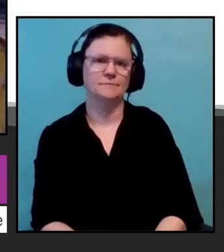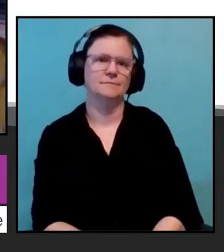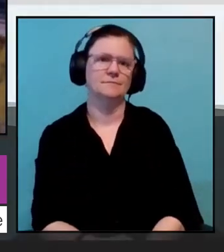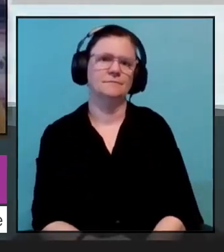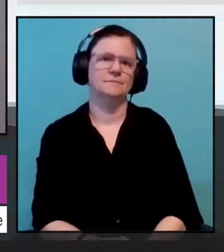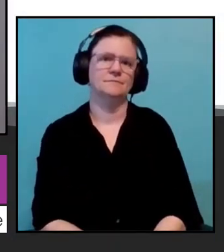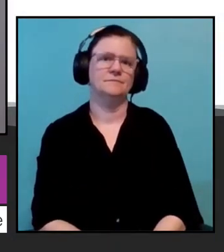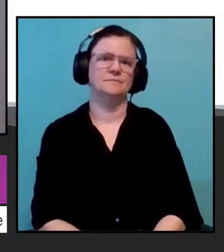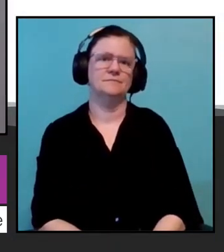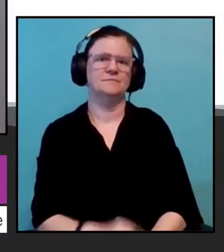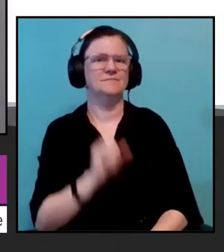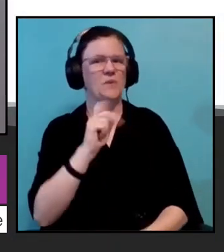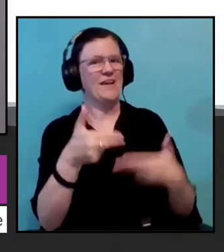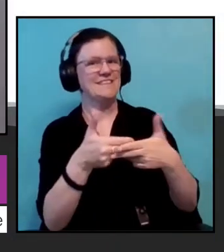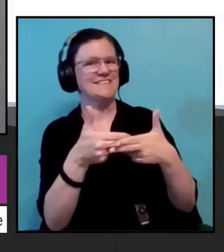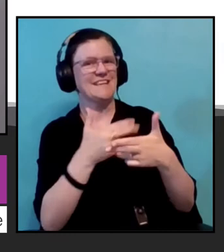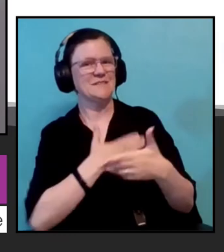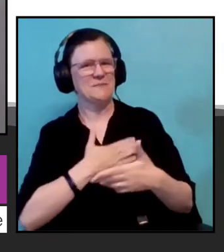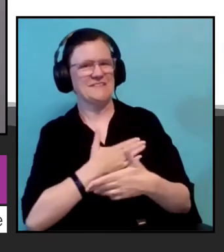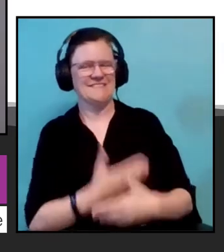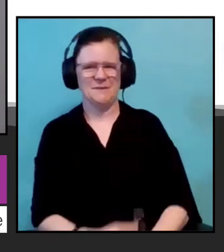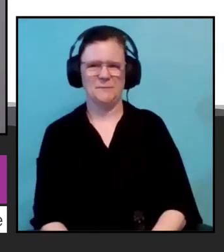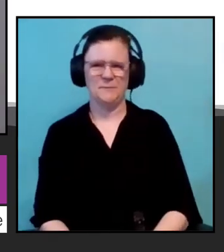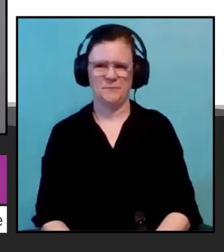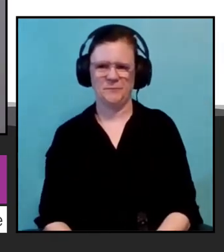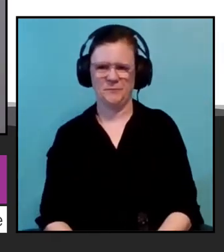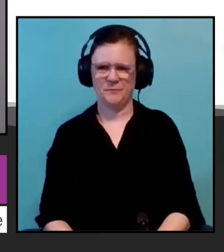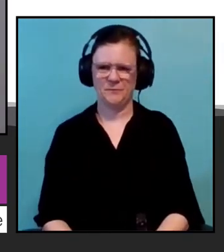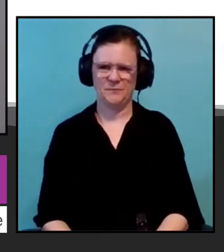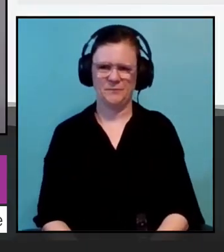Okay, we'll have our slides down, please.